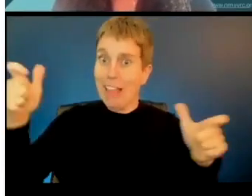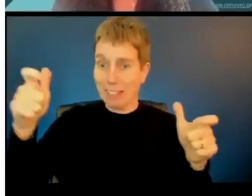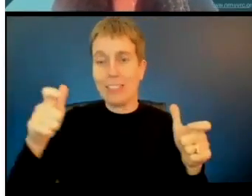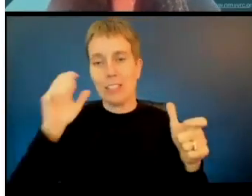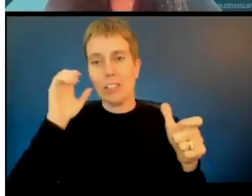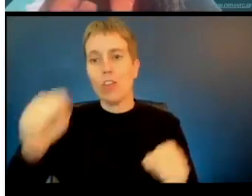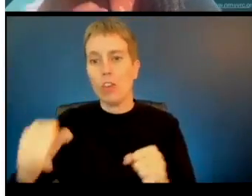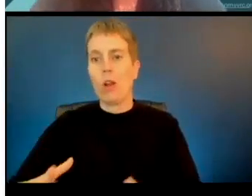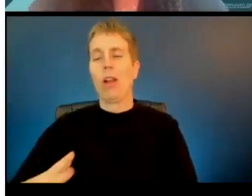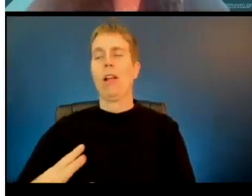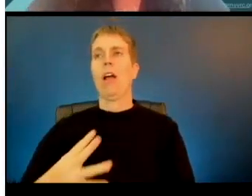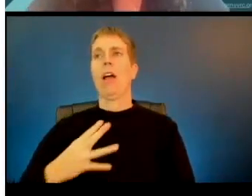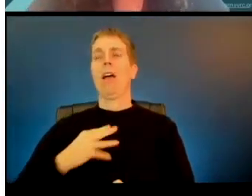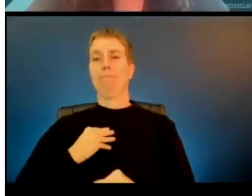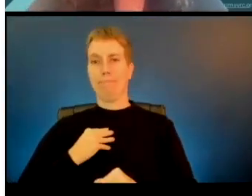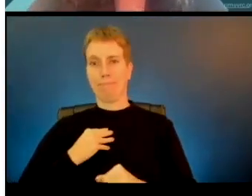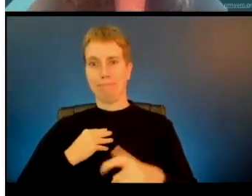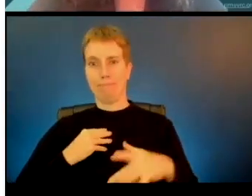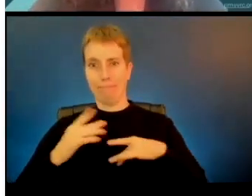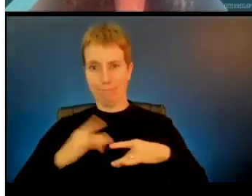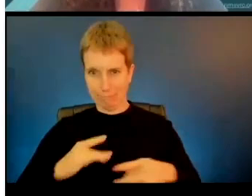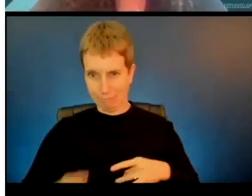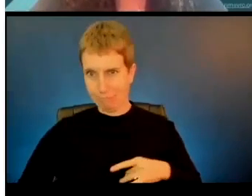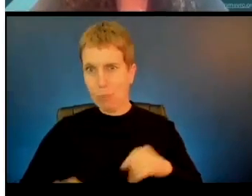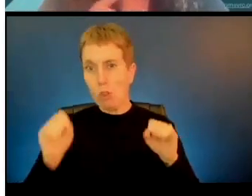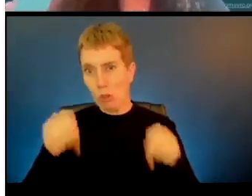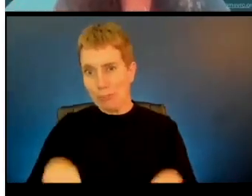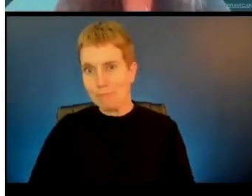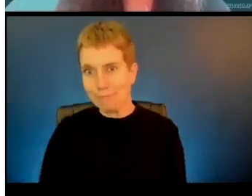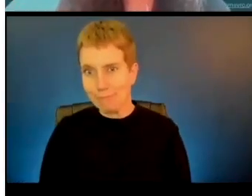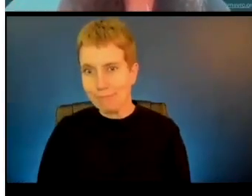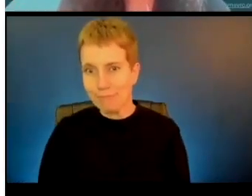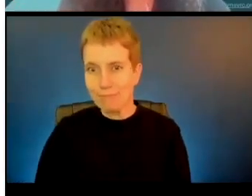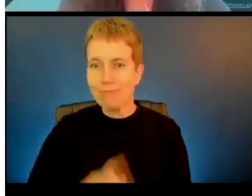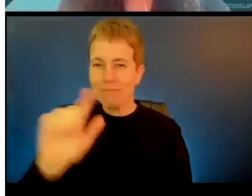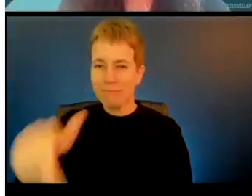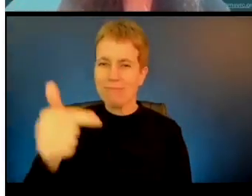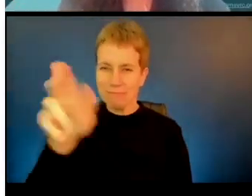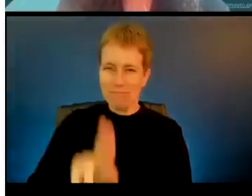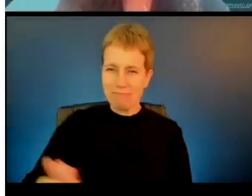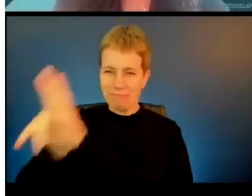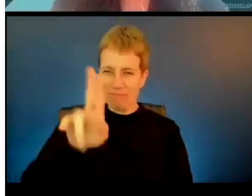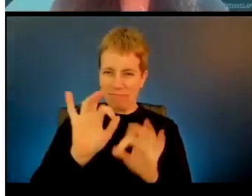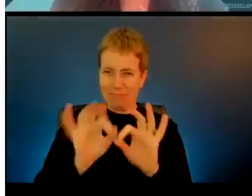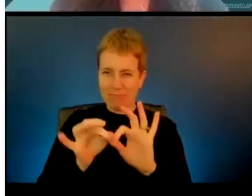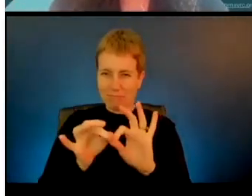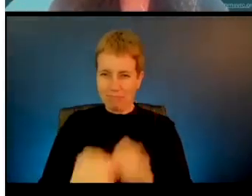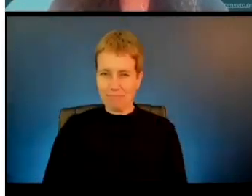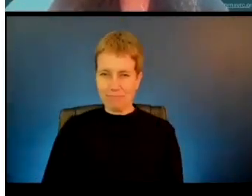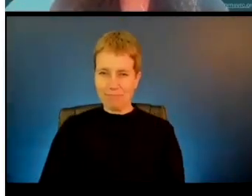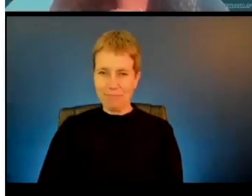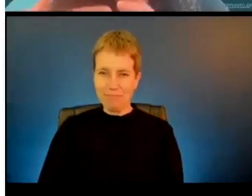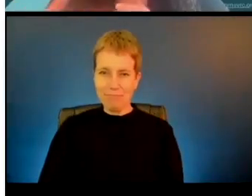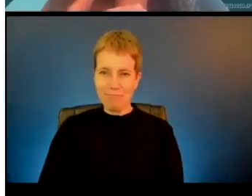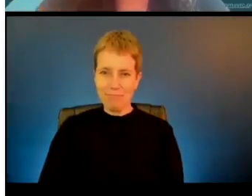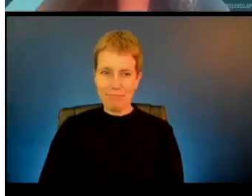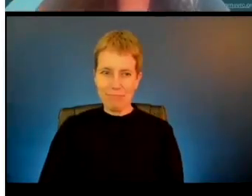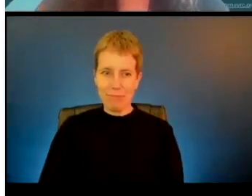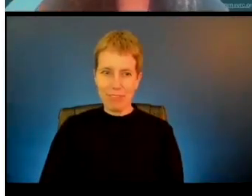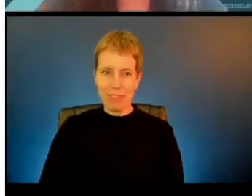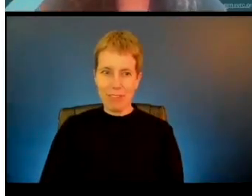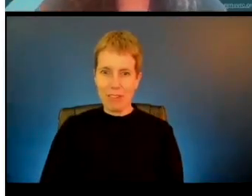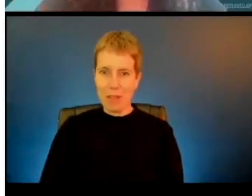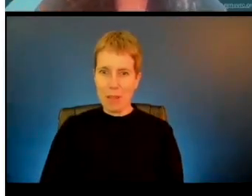So what is the impact of trauma on individuals? Well, in the immediate response